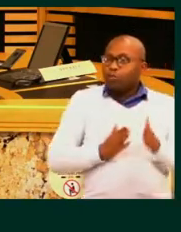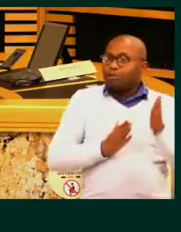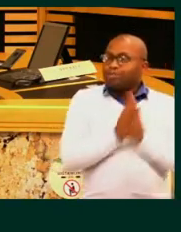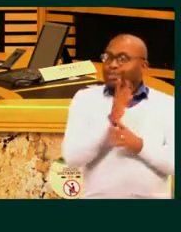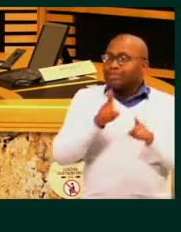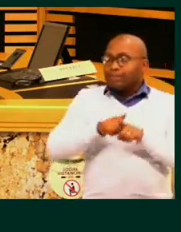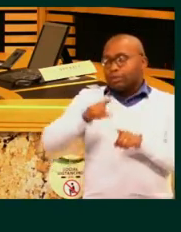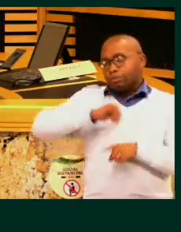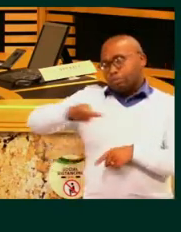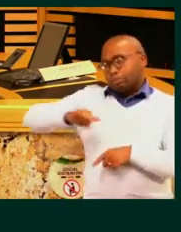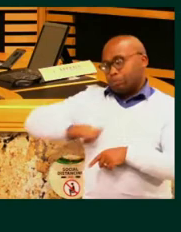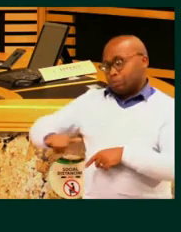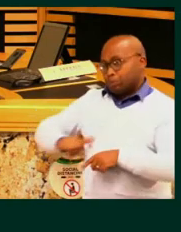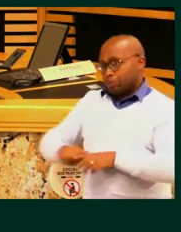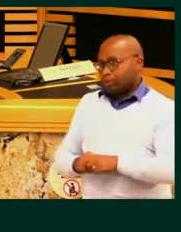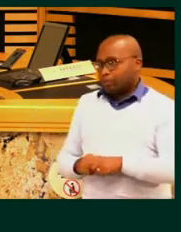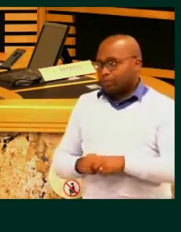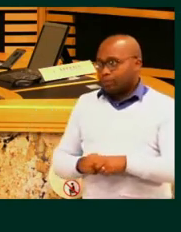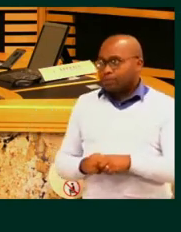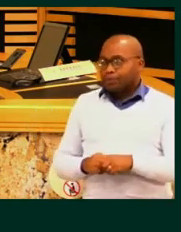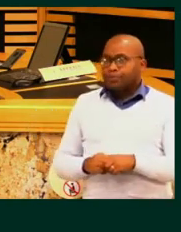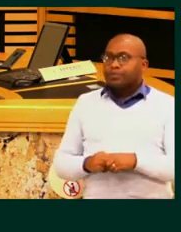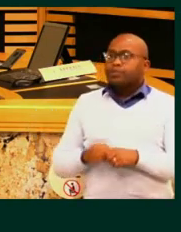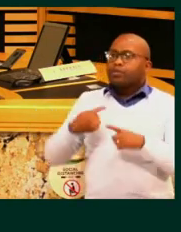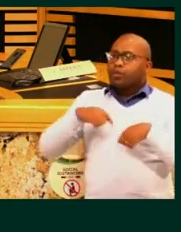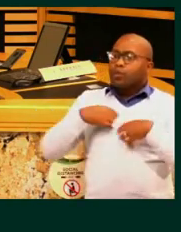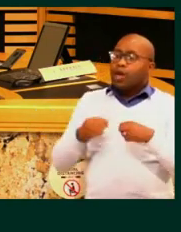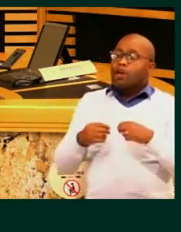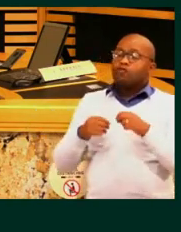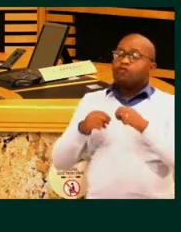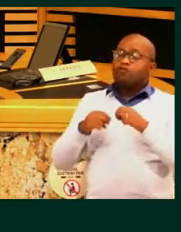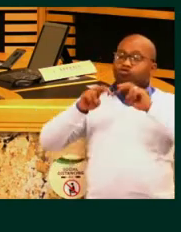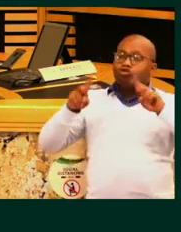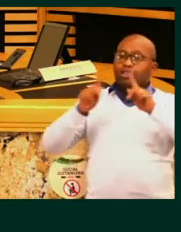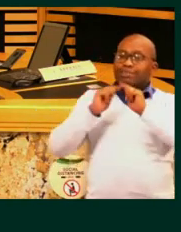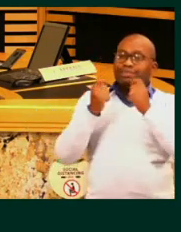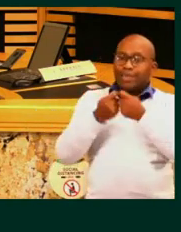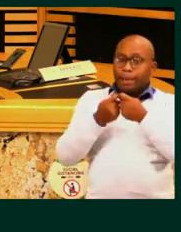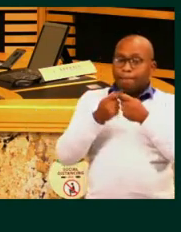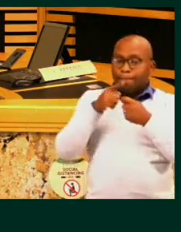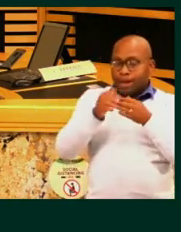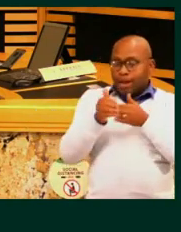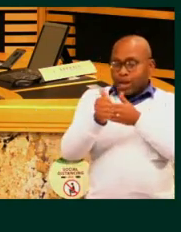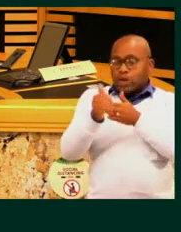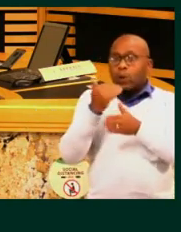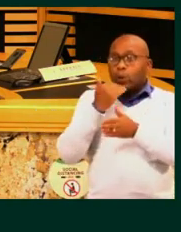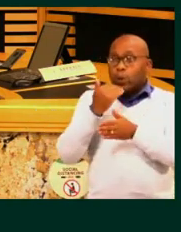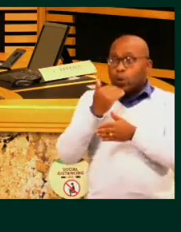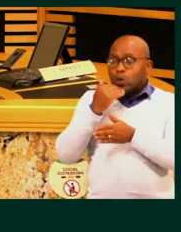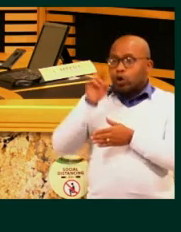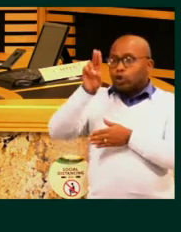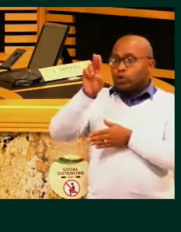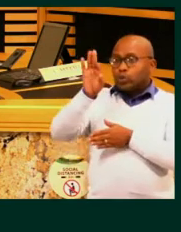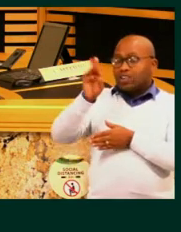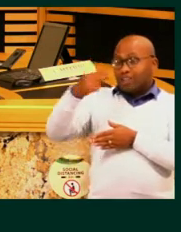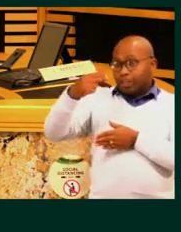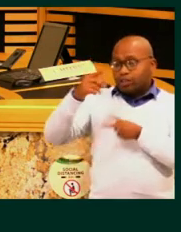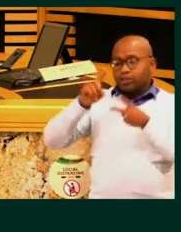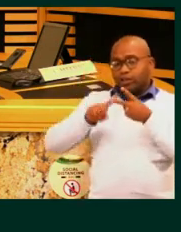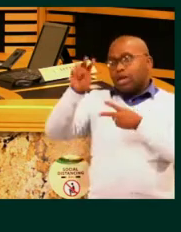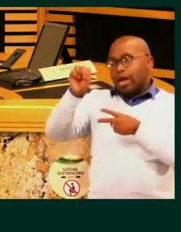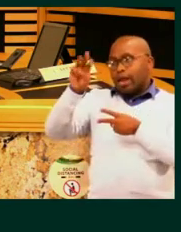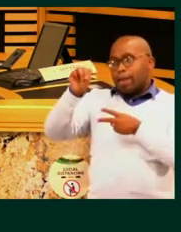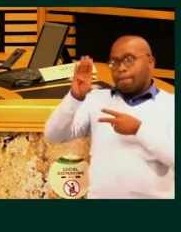status of women coordinat a research team that comprises of the University of for Nelson Mandela University Walter